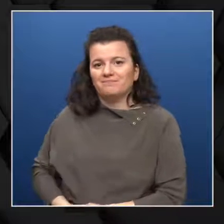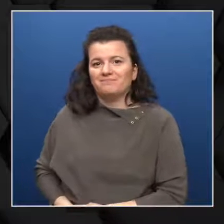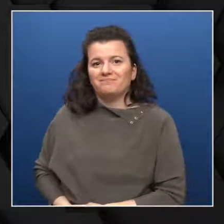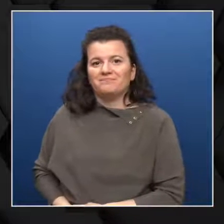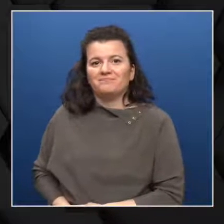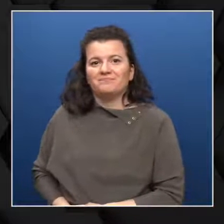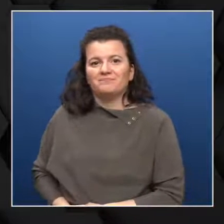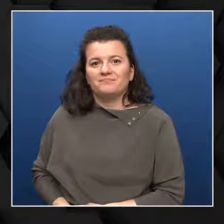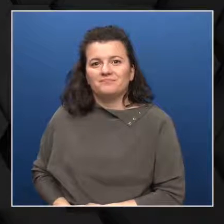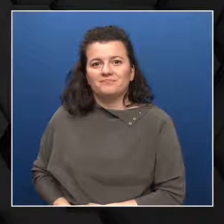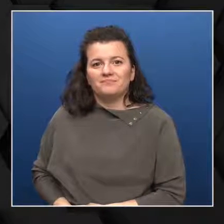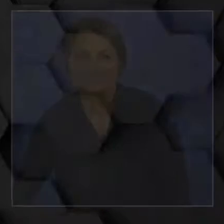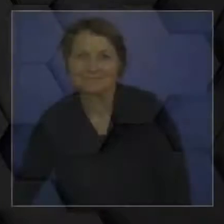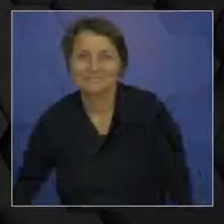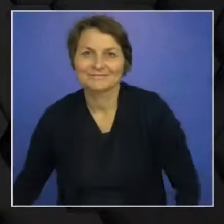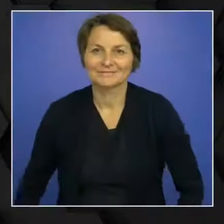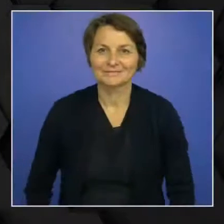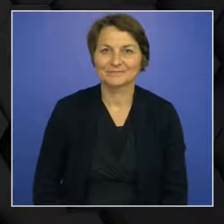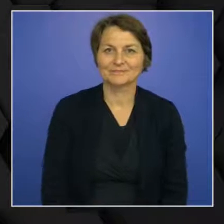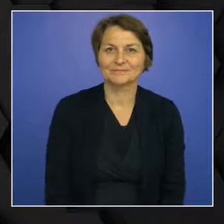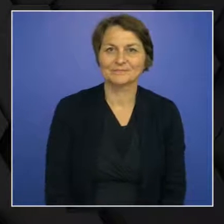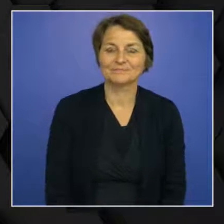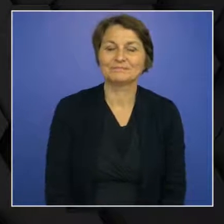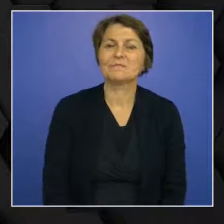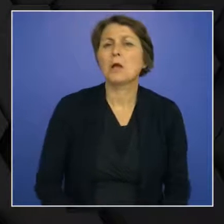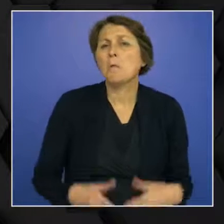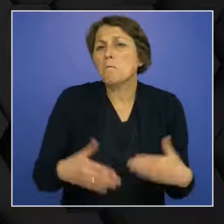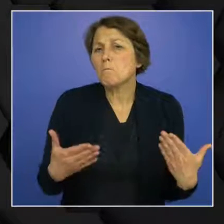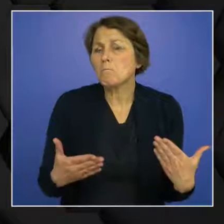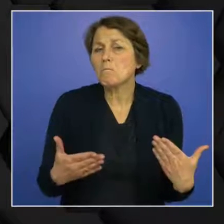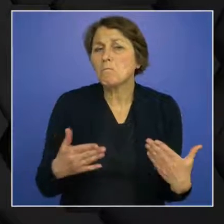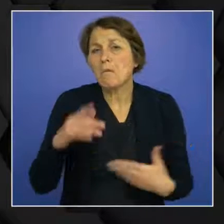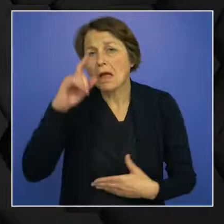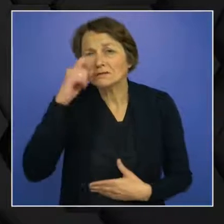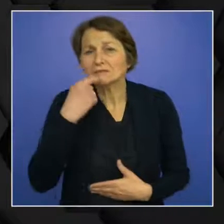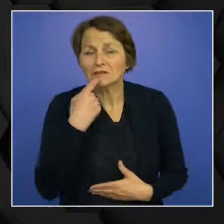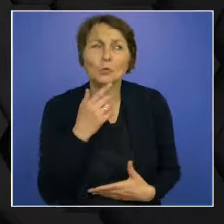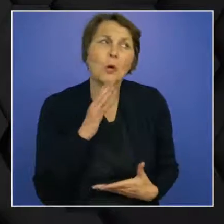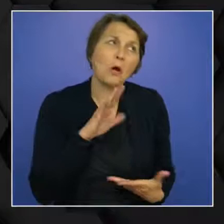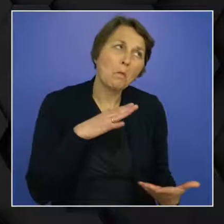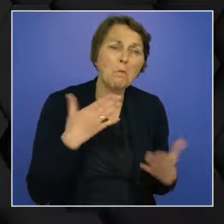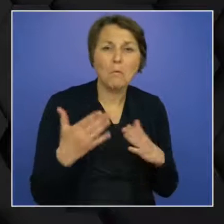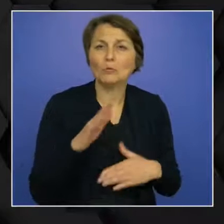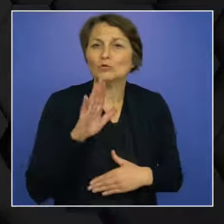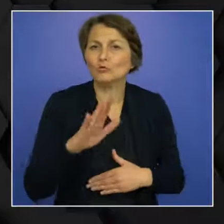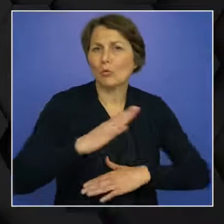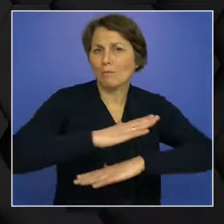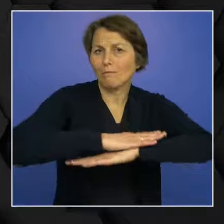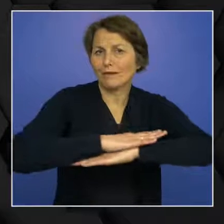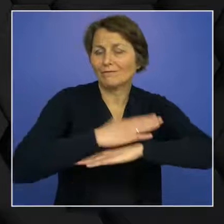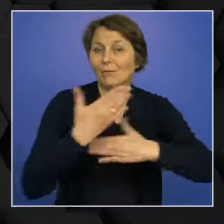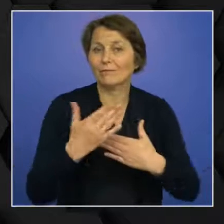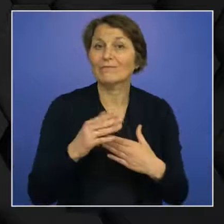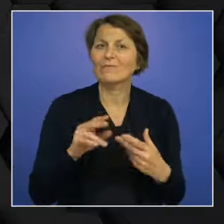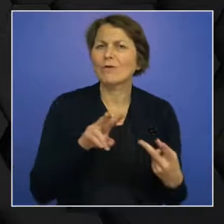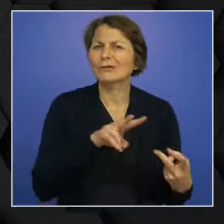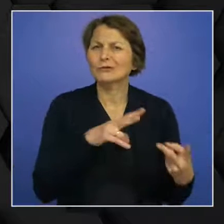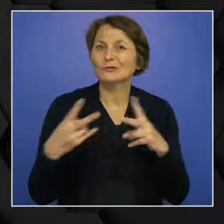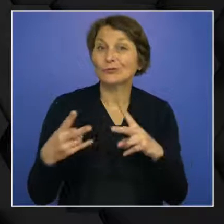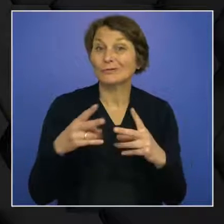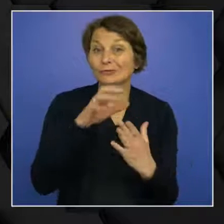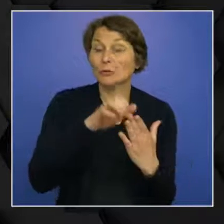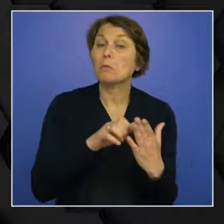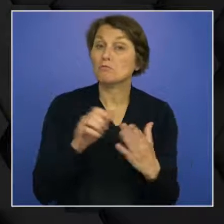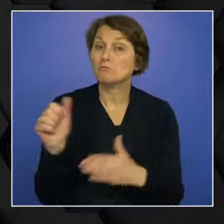So it depends on your platform, what you're going to use. For transcripts, you can put an AI on it, but you can also put